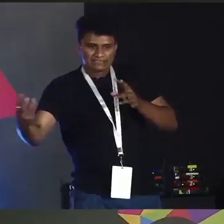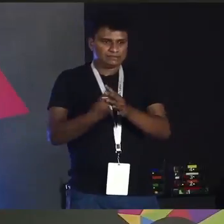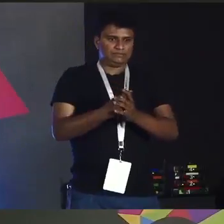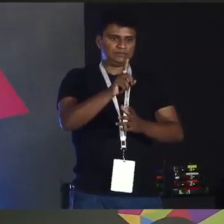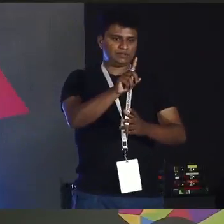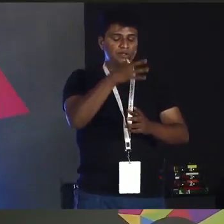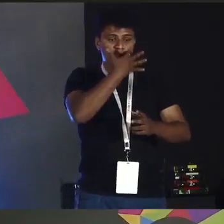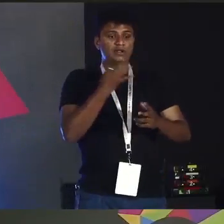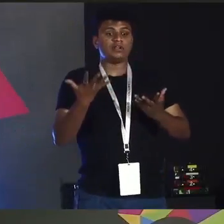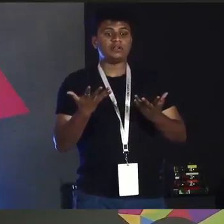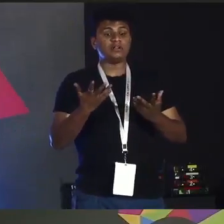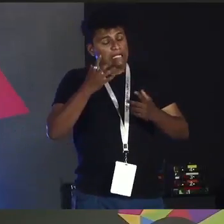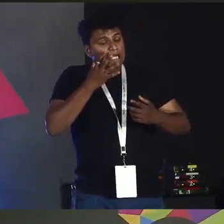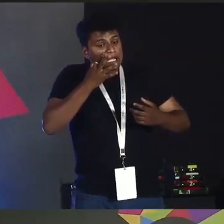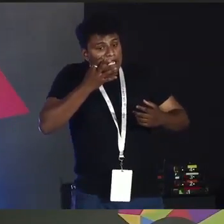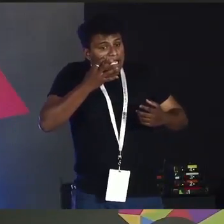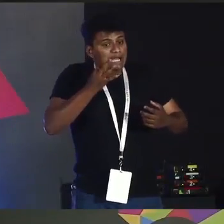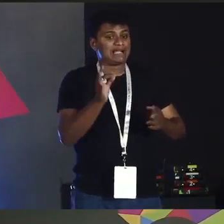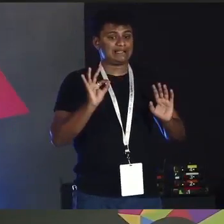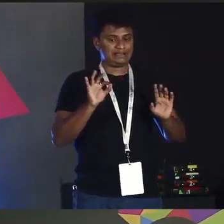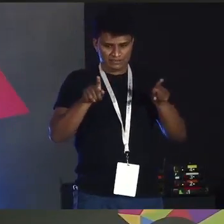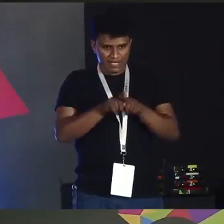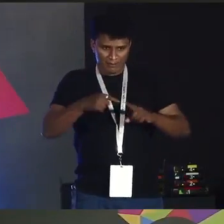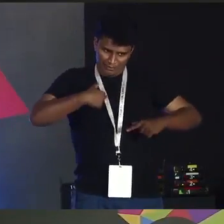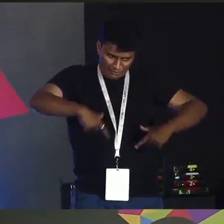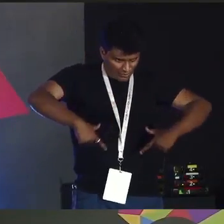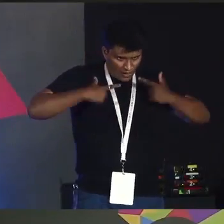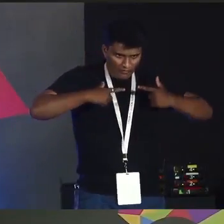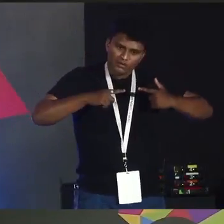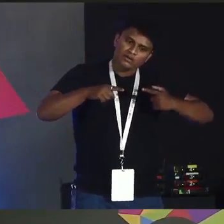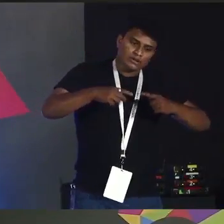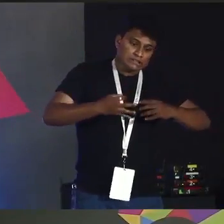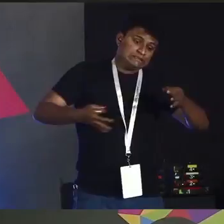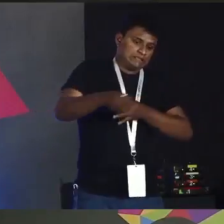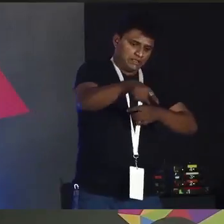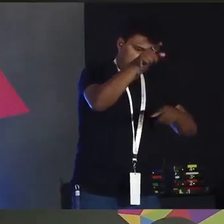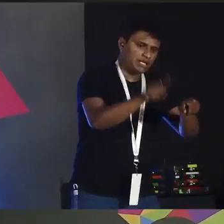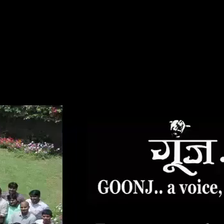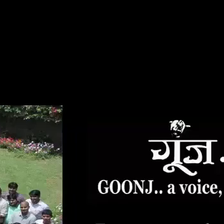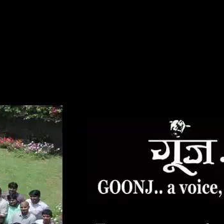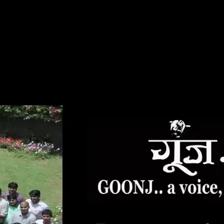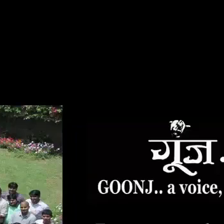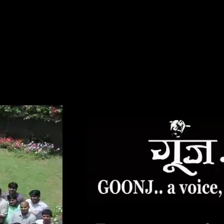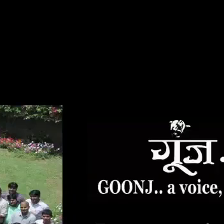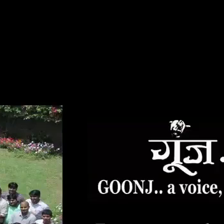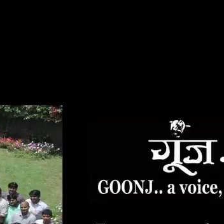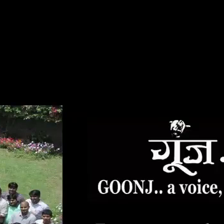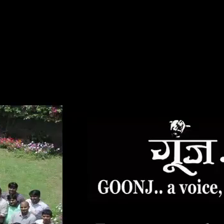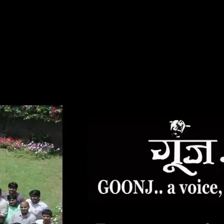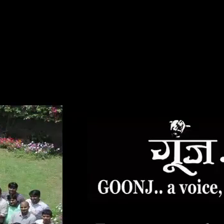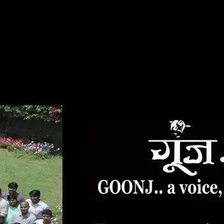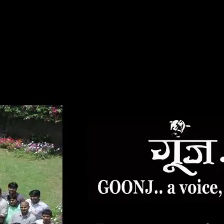beautiful, it's extremely important that we give the same right to every single person. It's also extremely important that